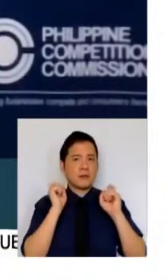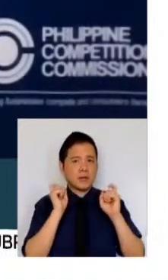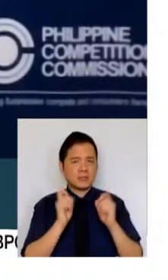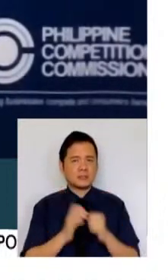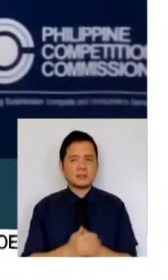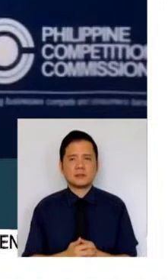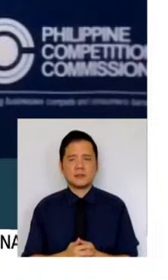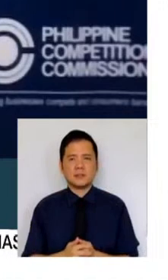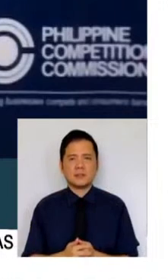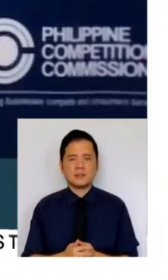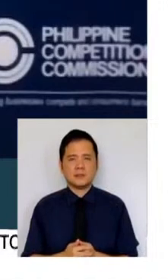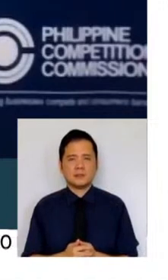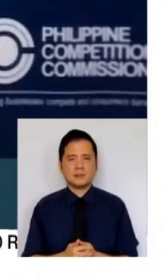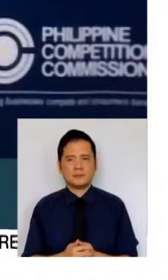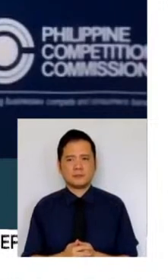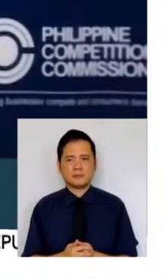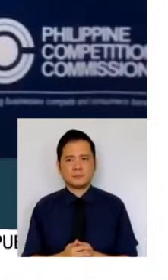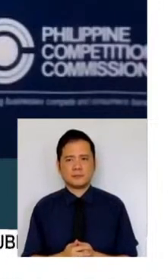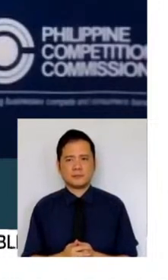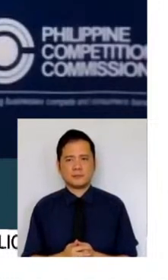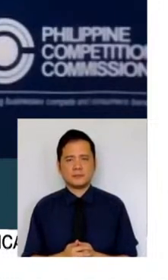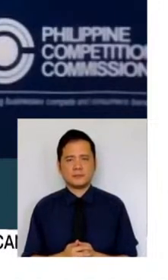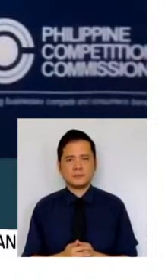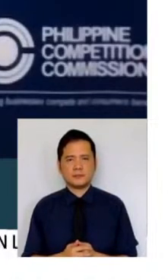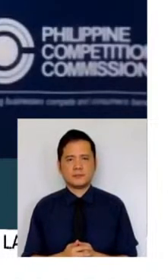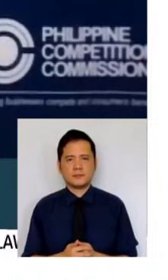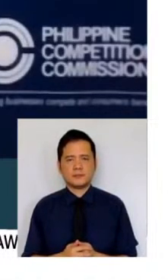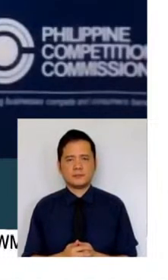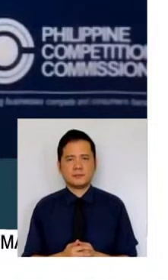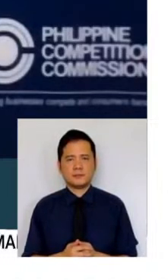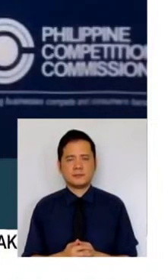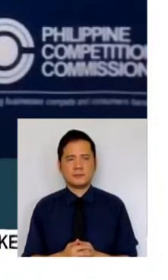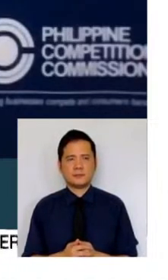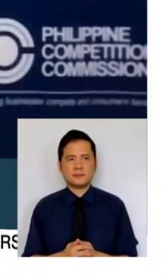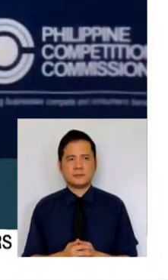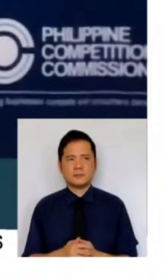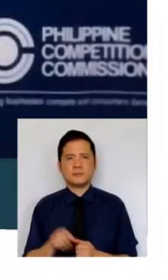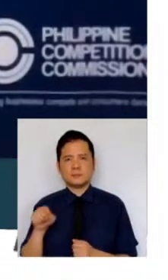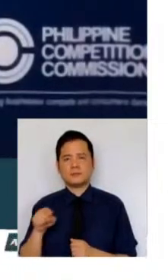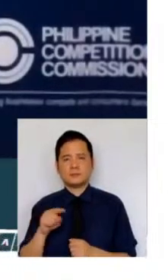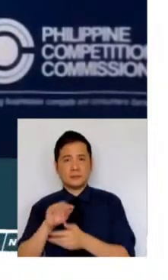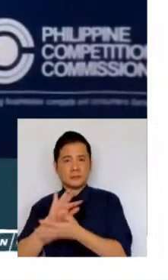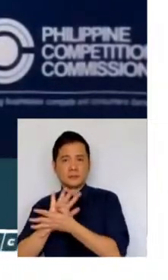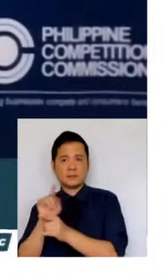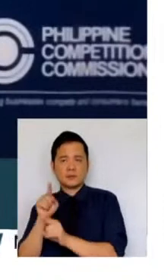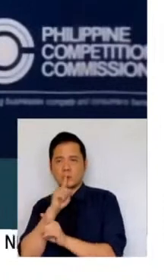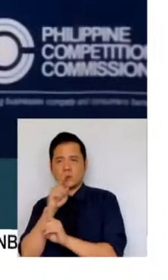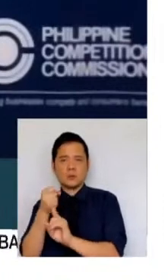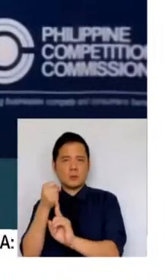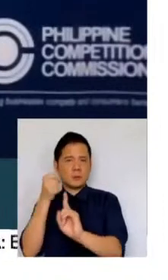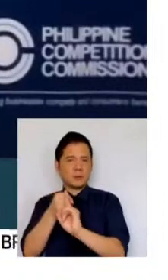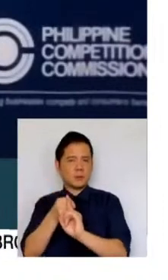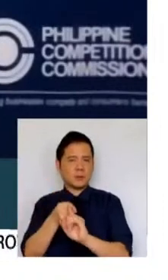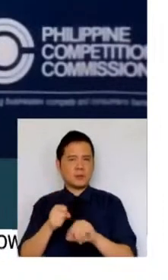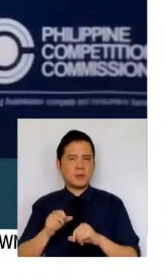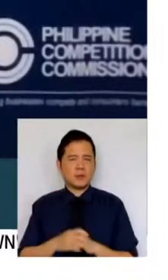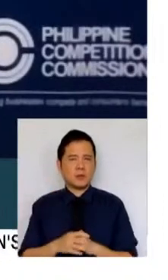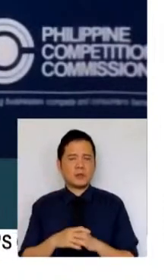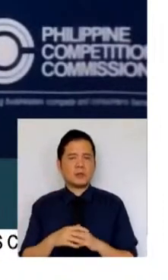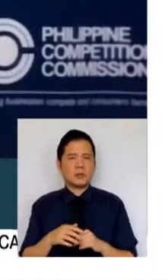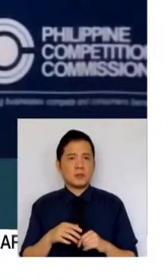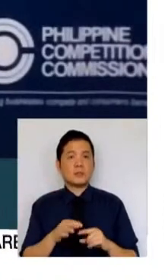because of this pandemic, and obviously many of our people, particularly the unskilled, the poor,